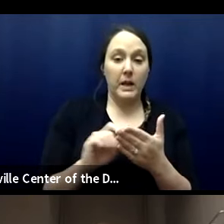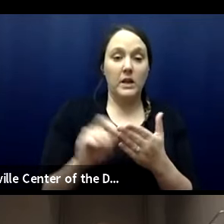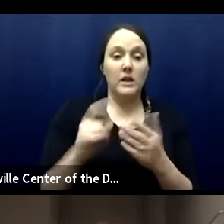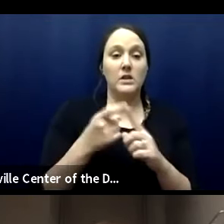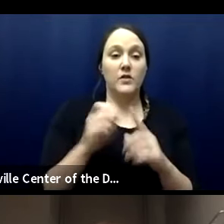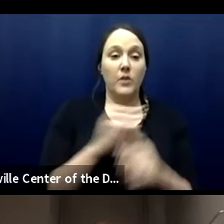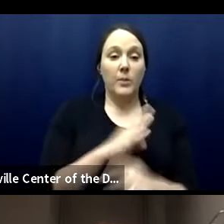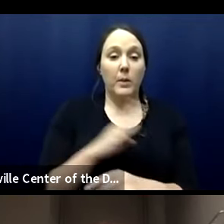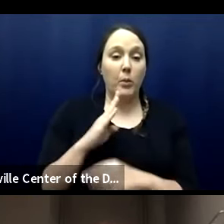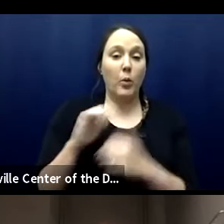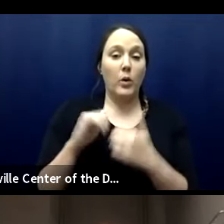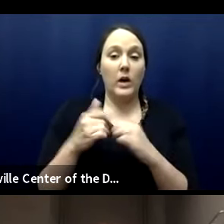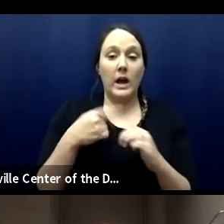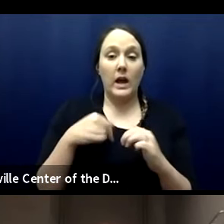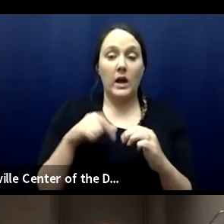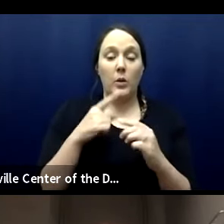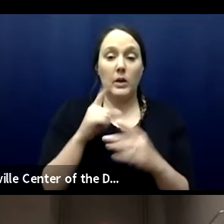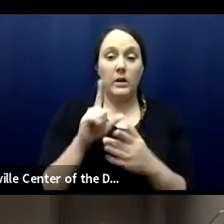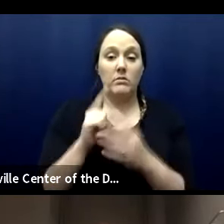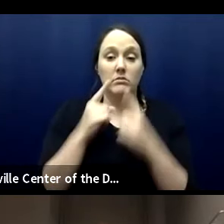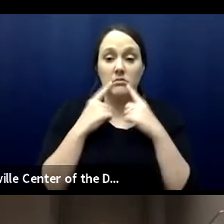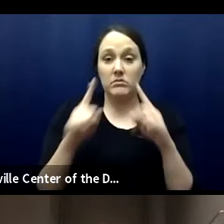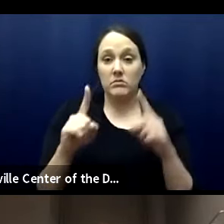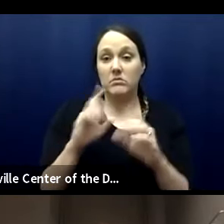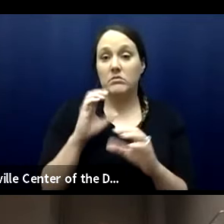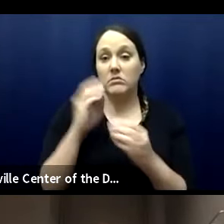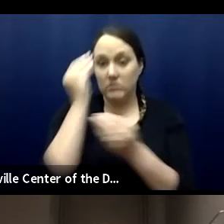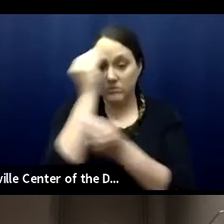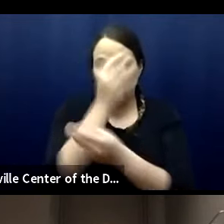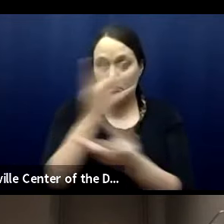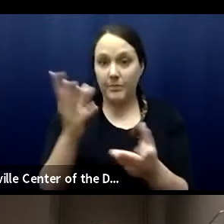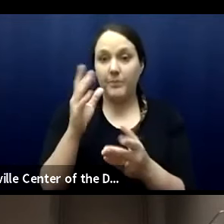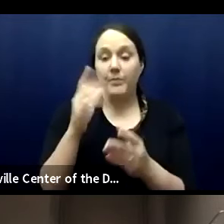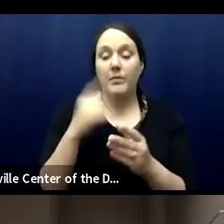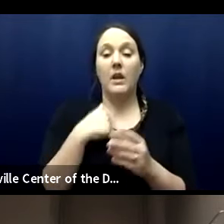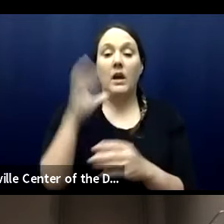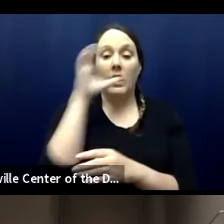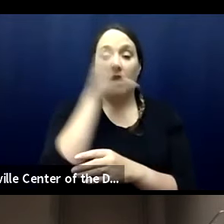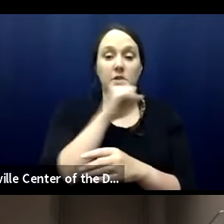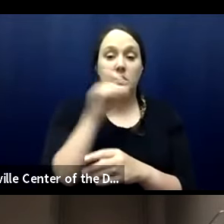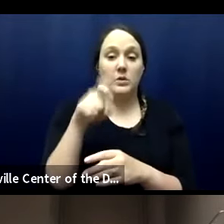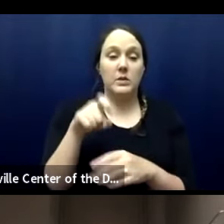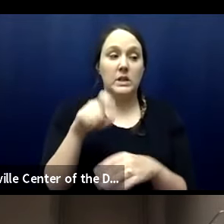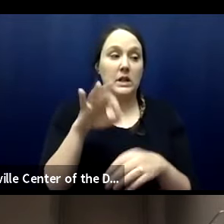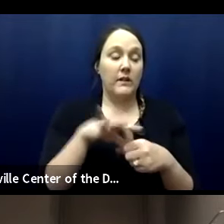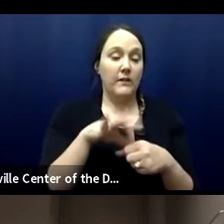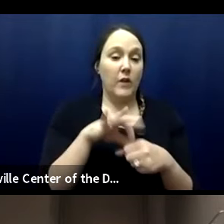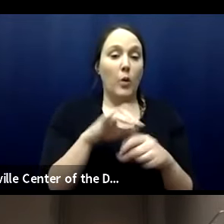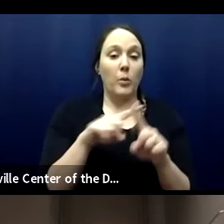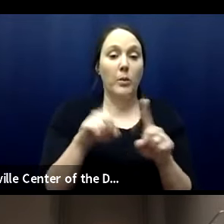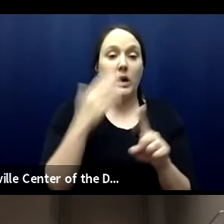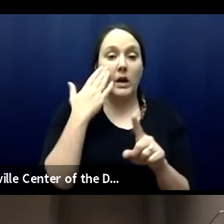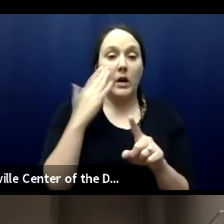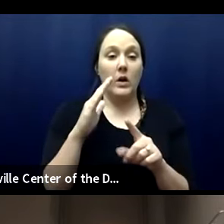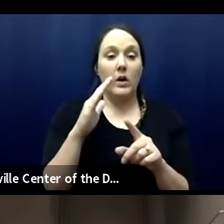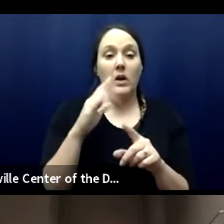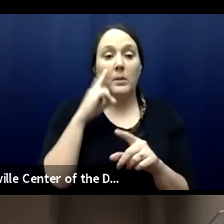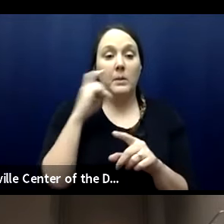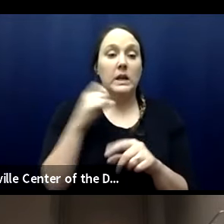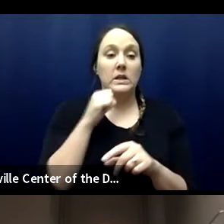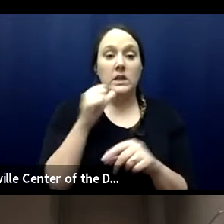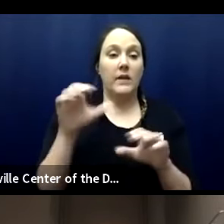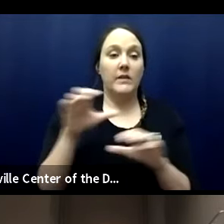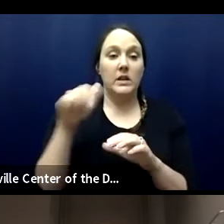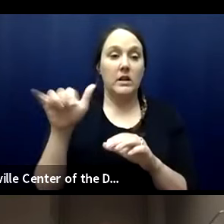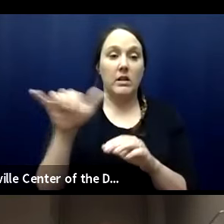to communicate it. And so I assume it would need a vote, but I'm not even sure exactly, since we haven't done it like